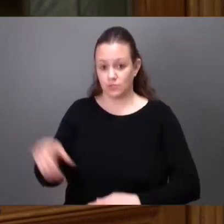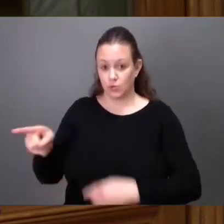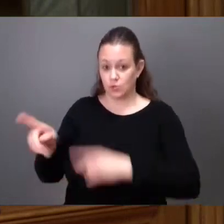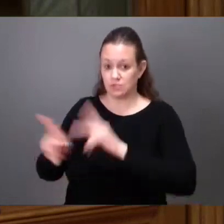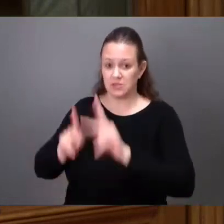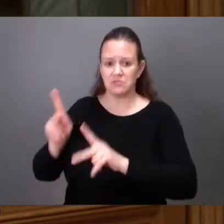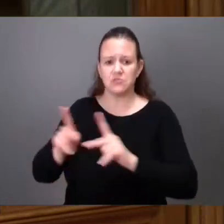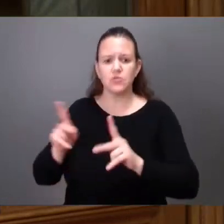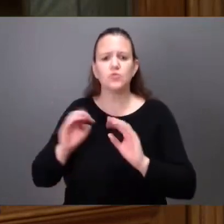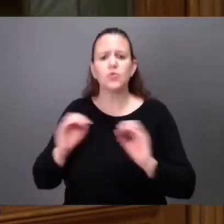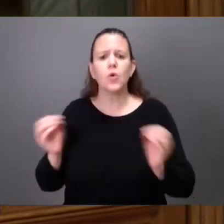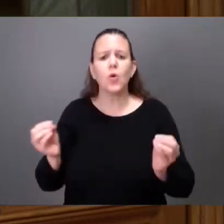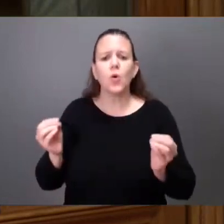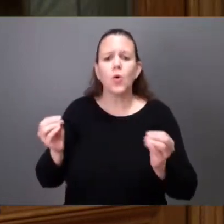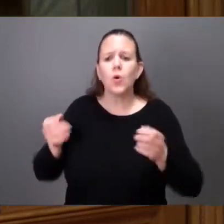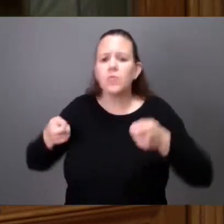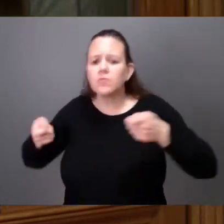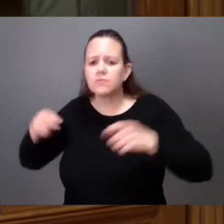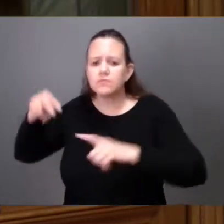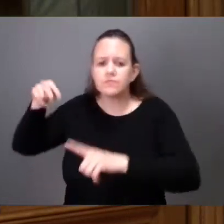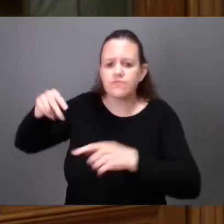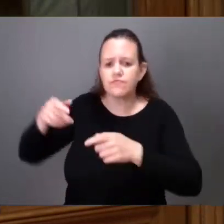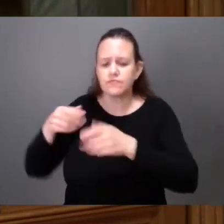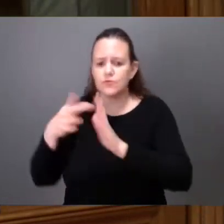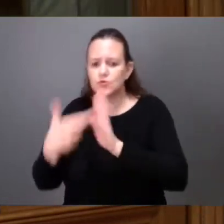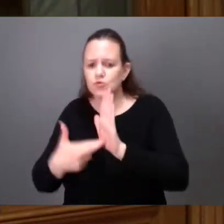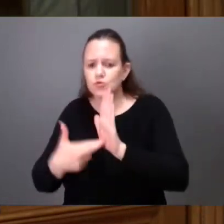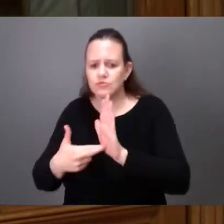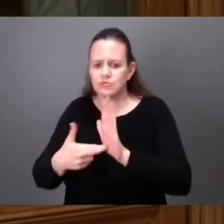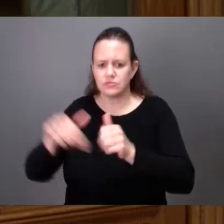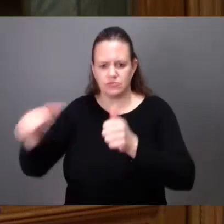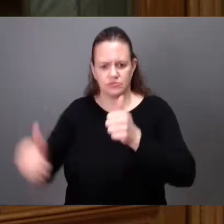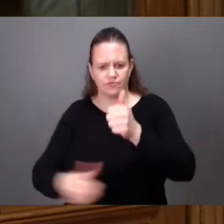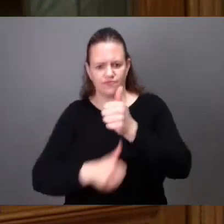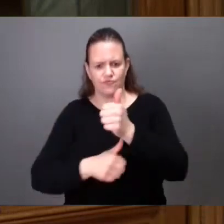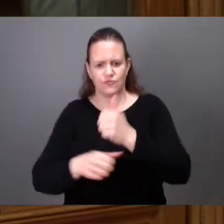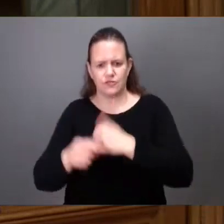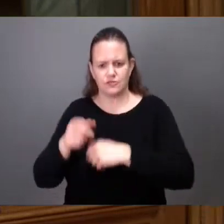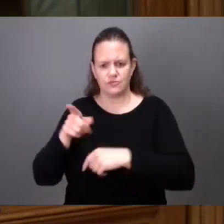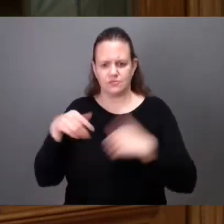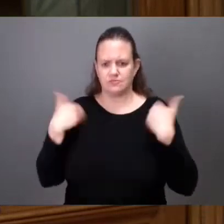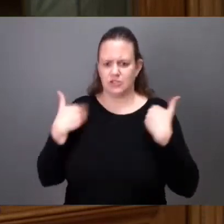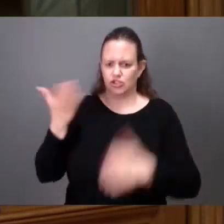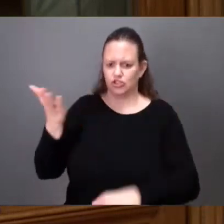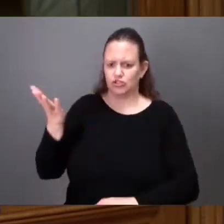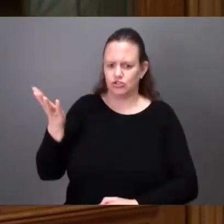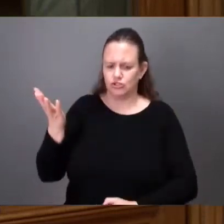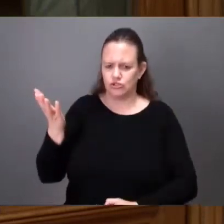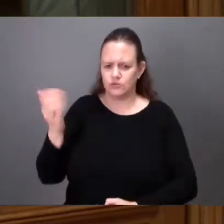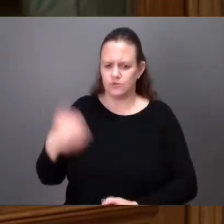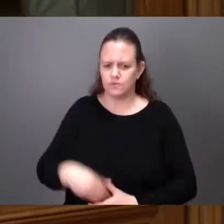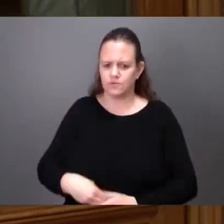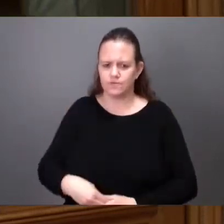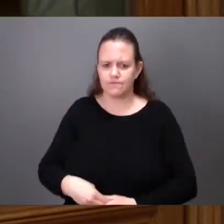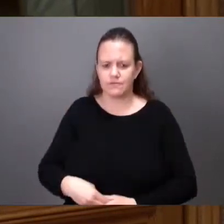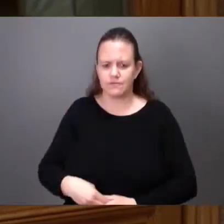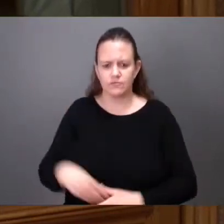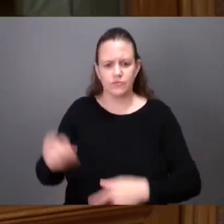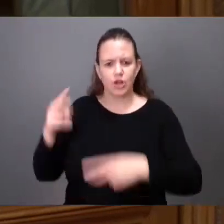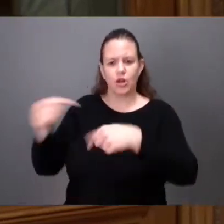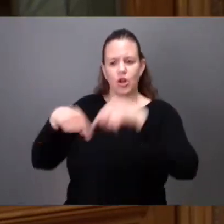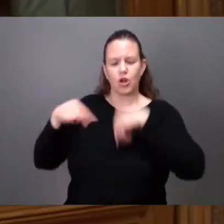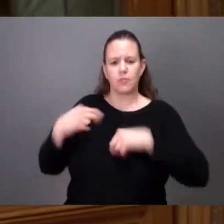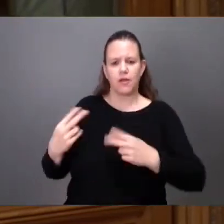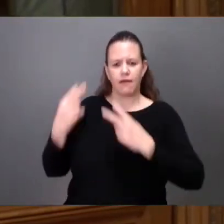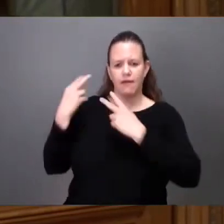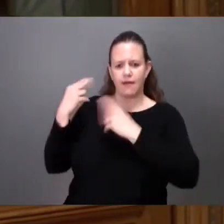Speaker. And in fact, all we need to do is go back to estimates or to the bill debate this week for the Minister of Public Safety to admit that he